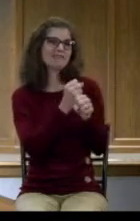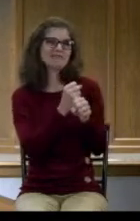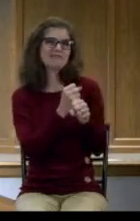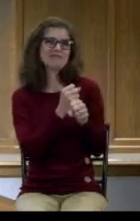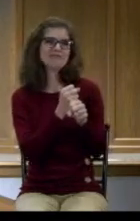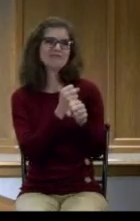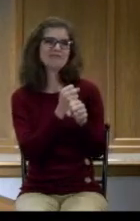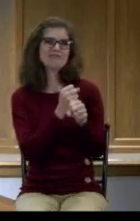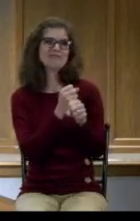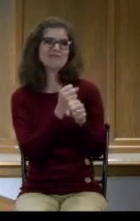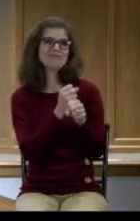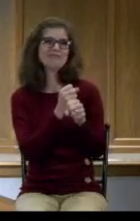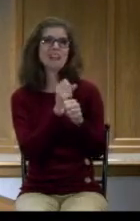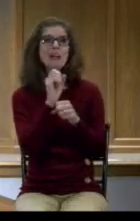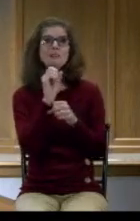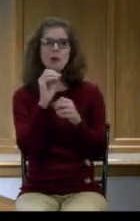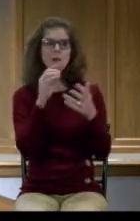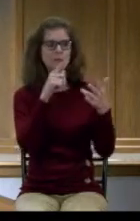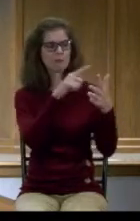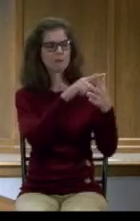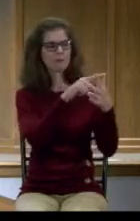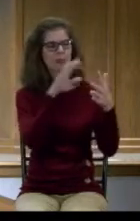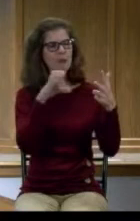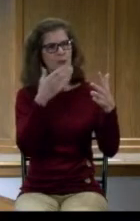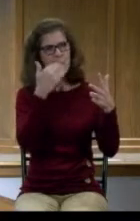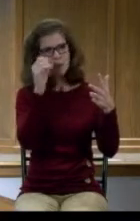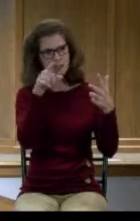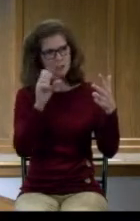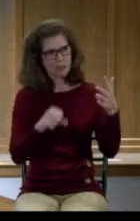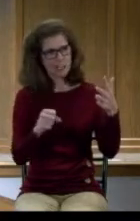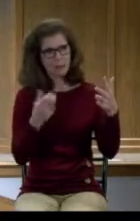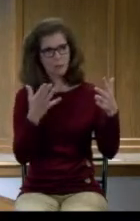So, do the best you can with what you have where you are.